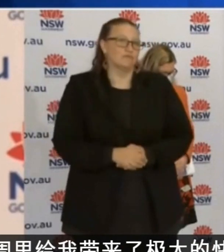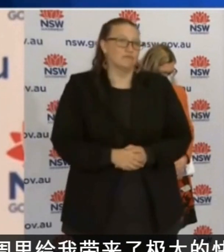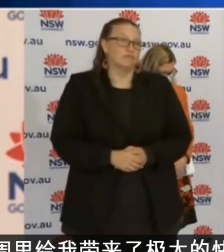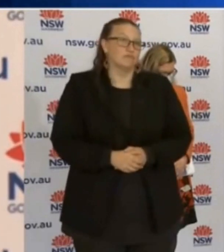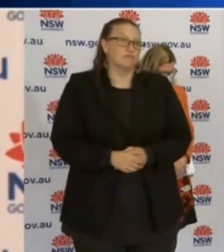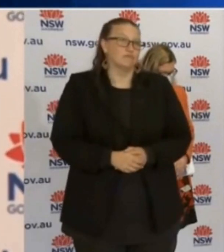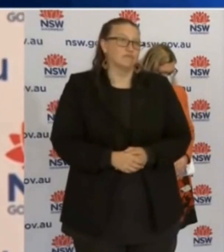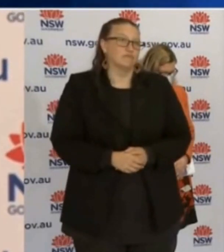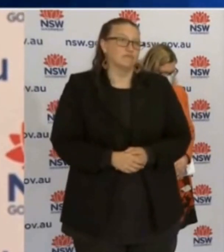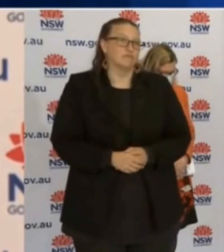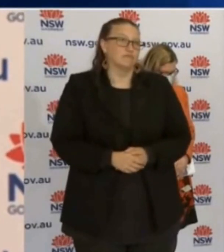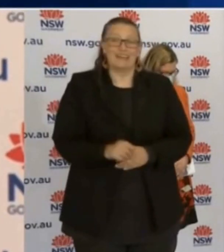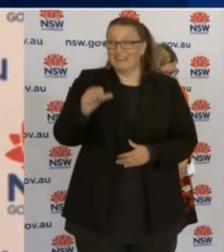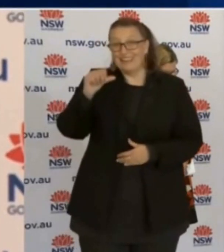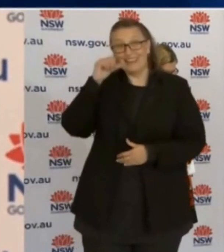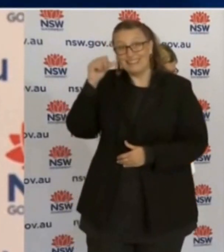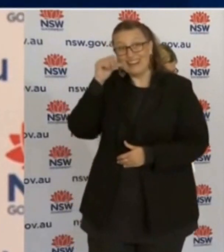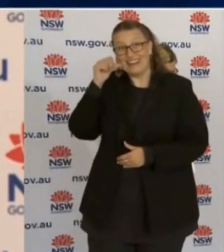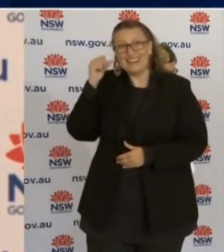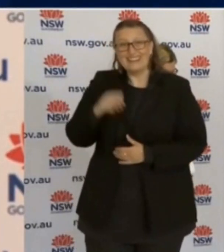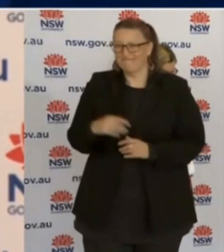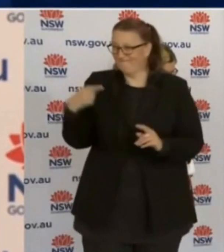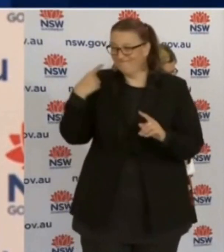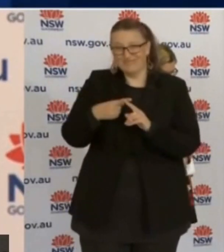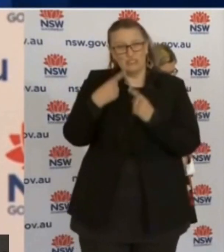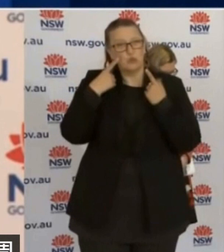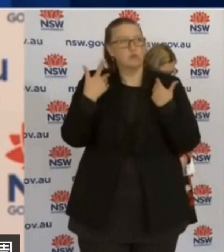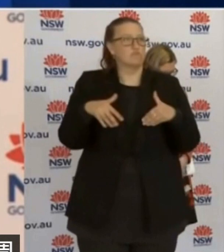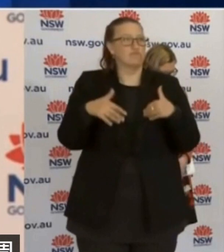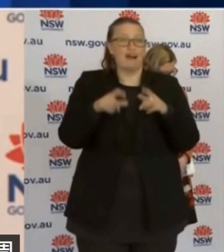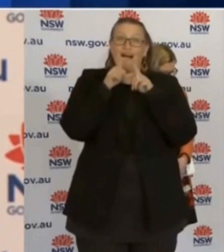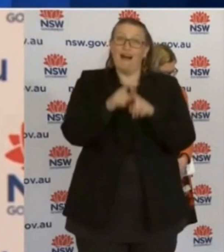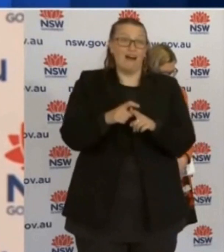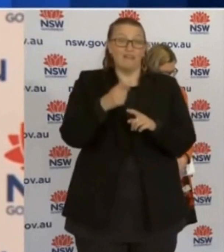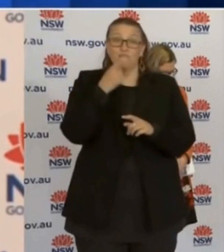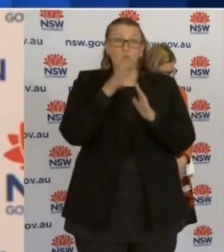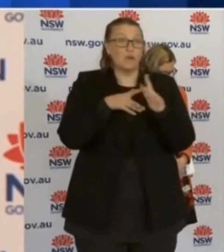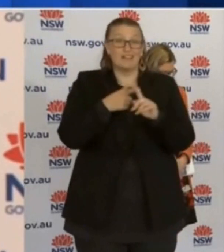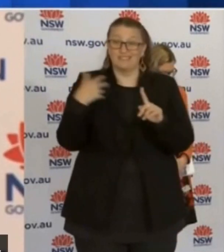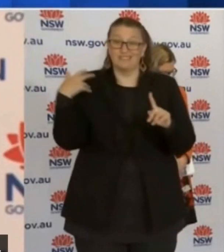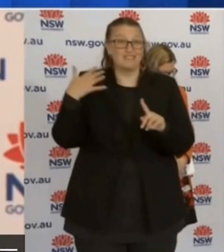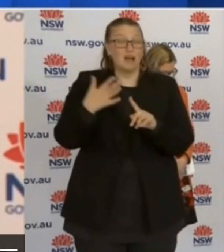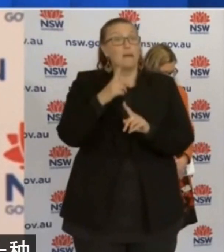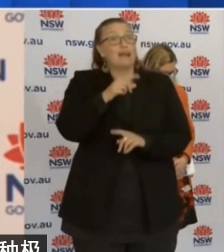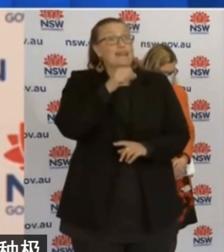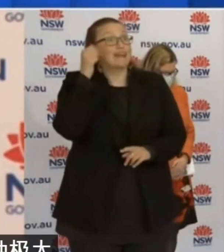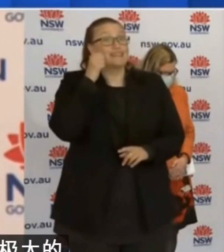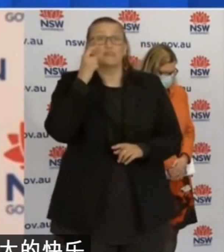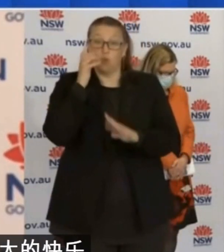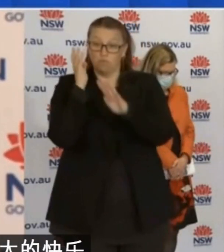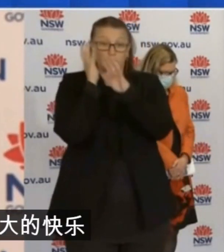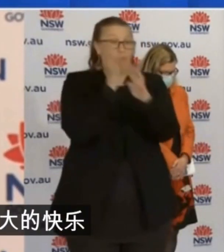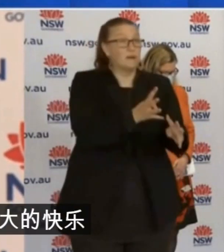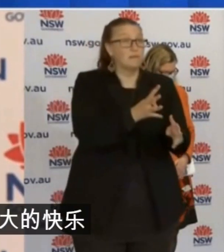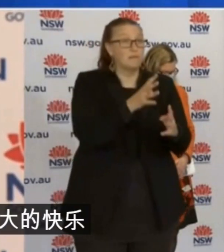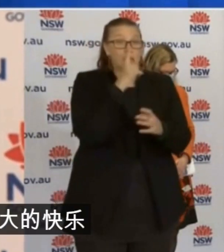yesterday in what has been a very difficult couple of weeks and will be for the next few weeks, great joy to see HSC